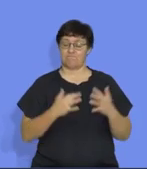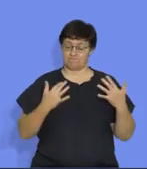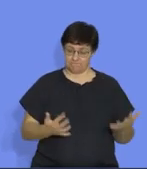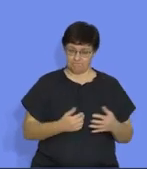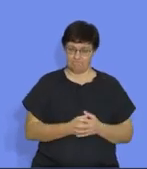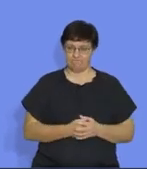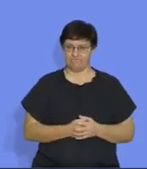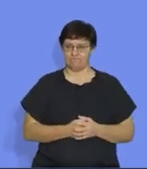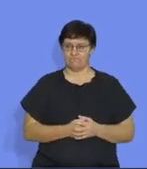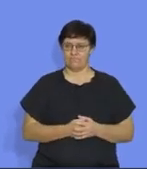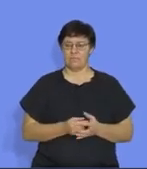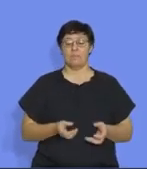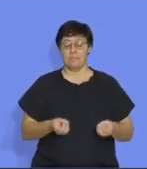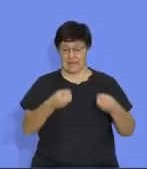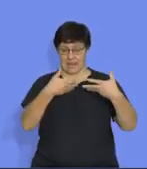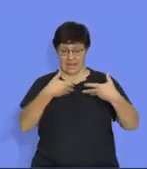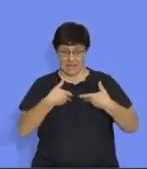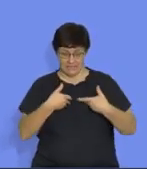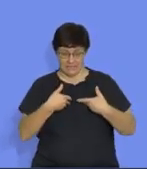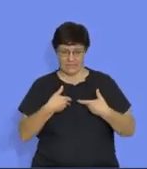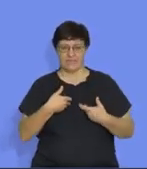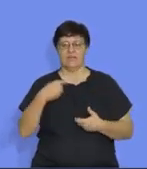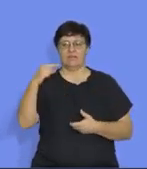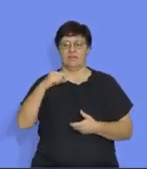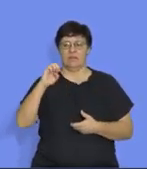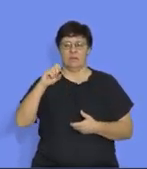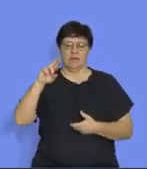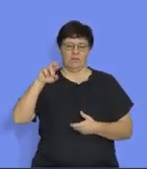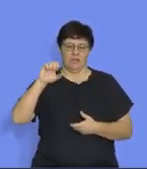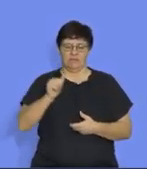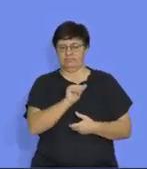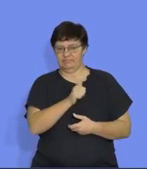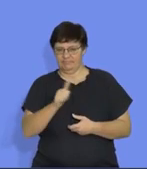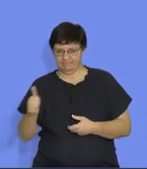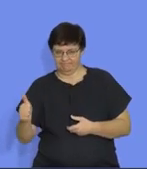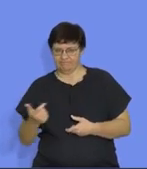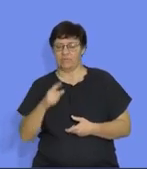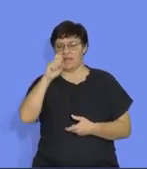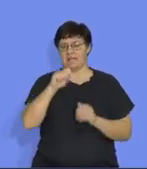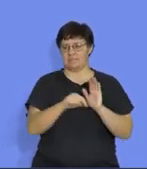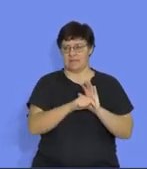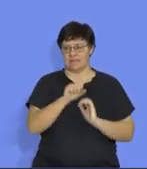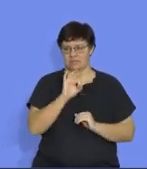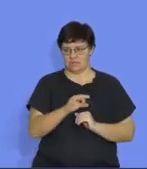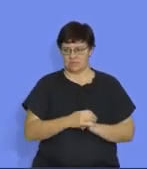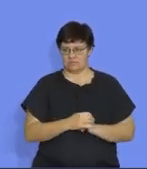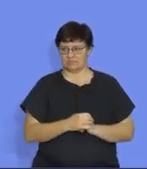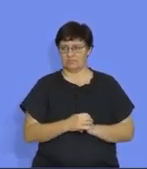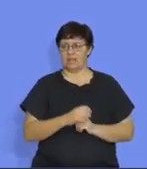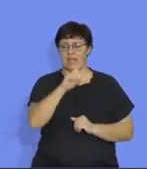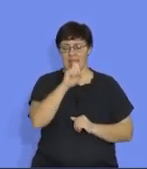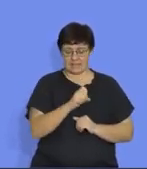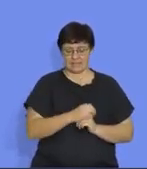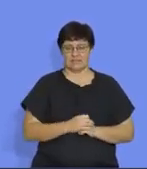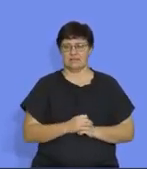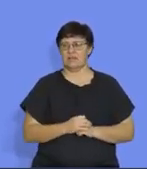So, guys, we have been given the geometric sequence 4x minus 3, x,